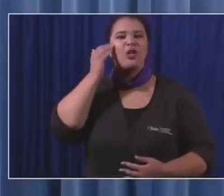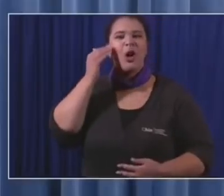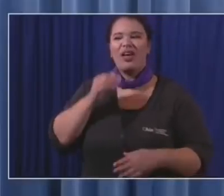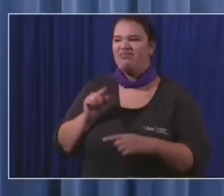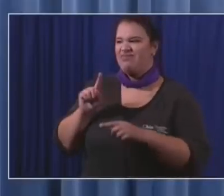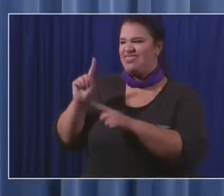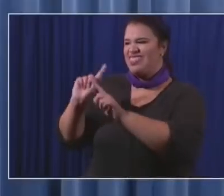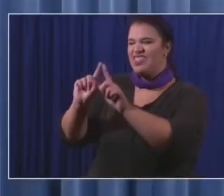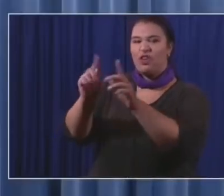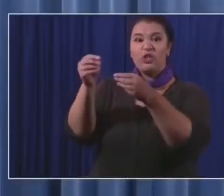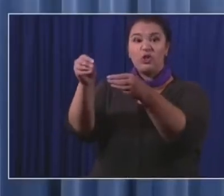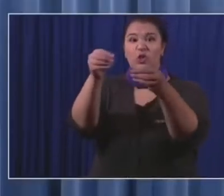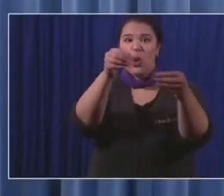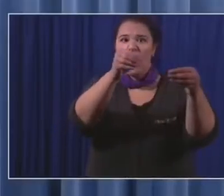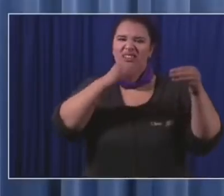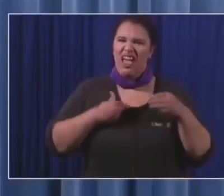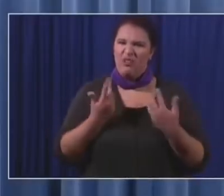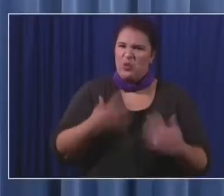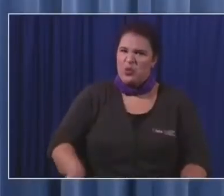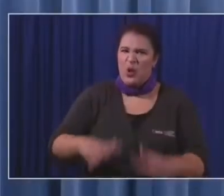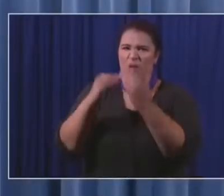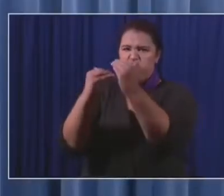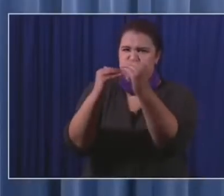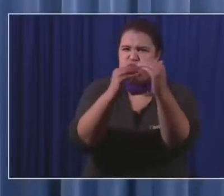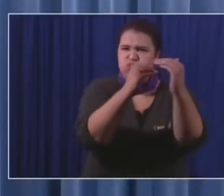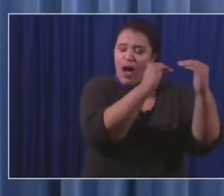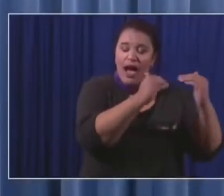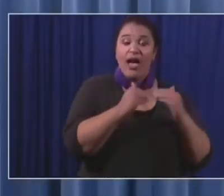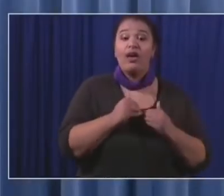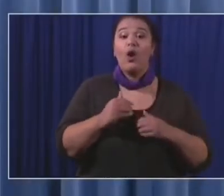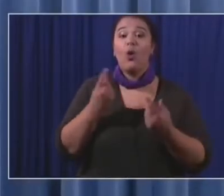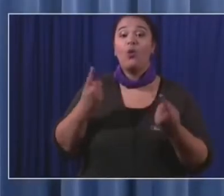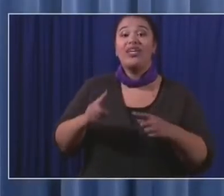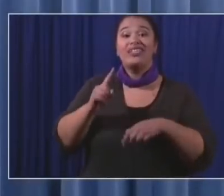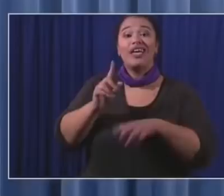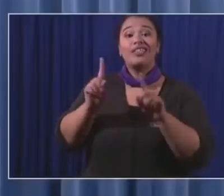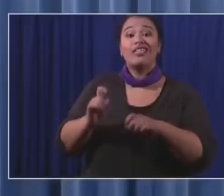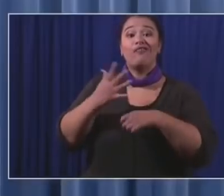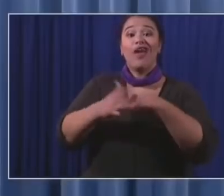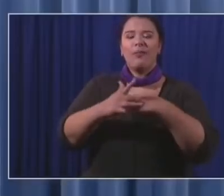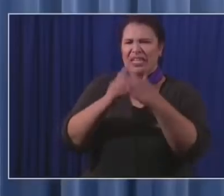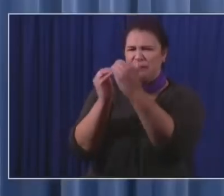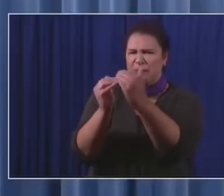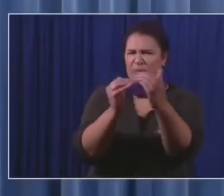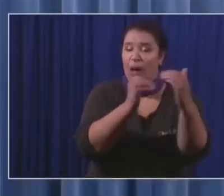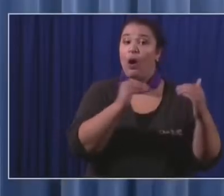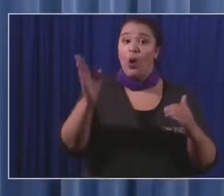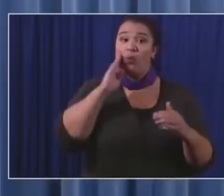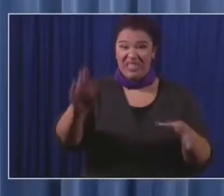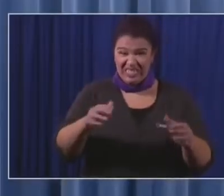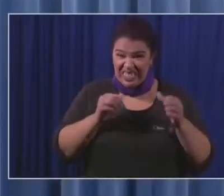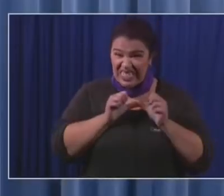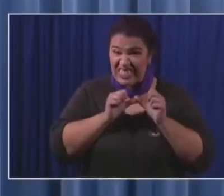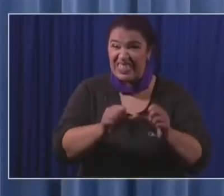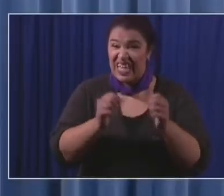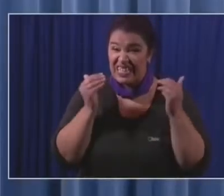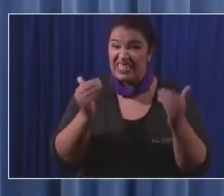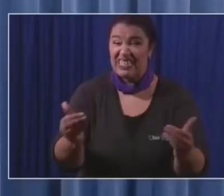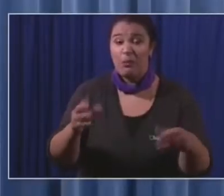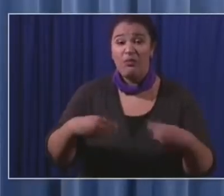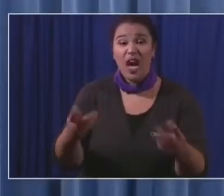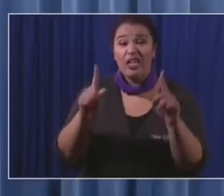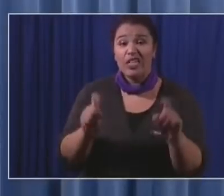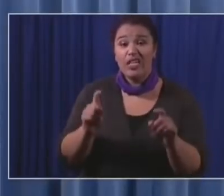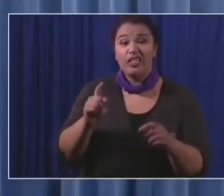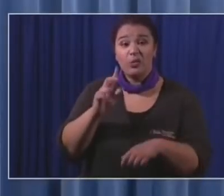testing in nursing homes and that pop-up testing, especially since there are so many restrictions on retailers' COVID testing and so few locations and